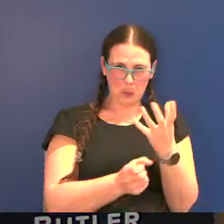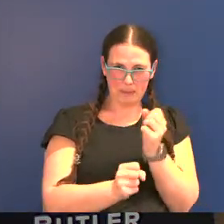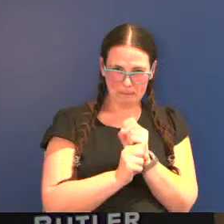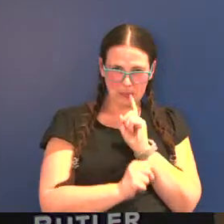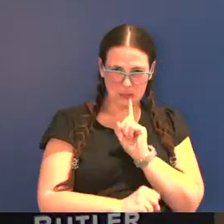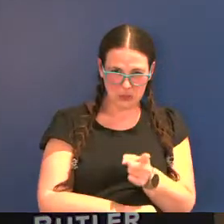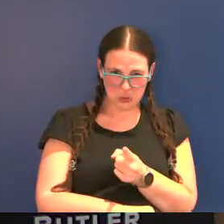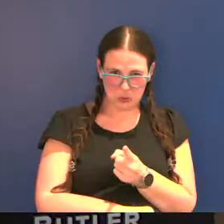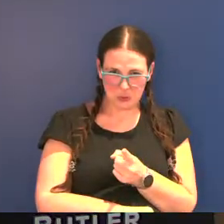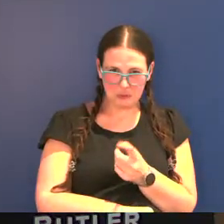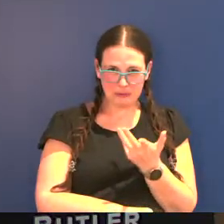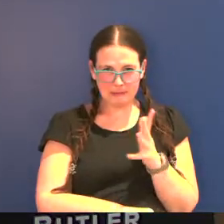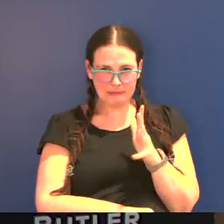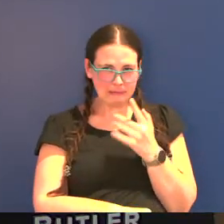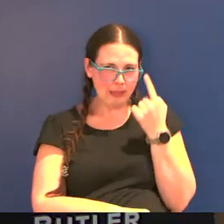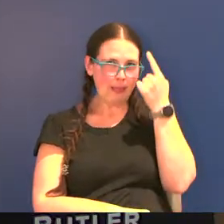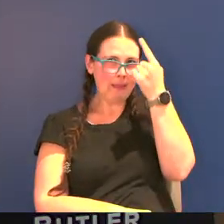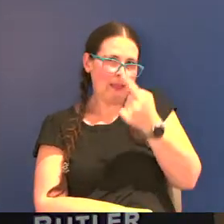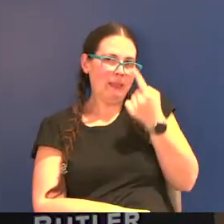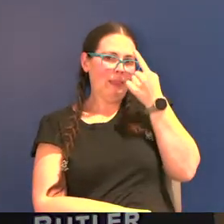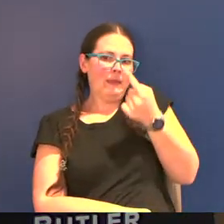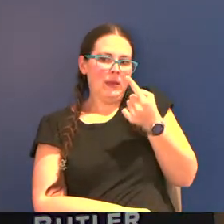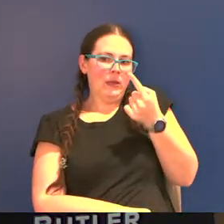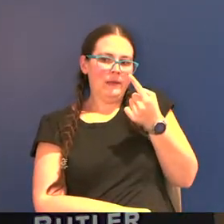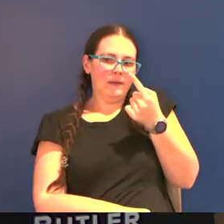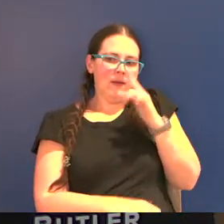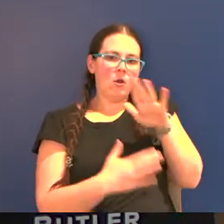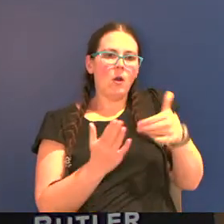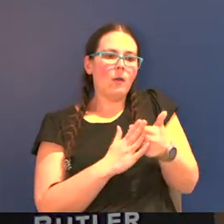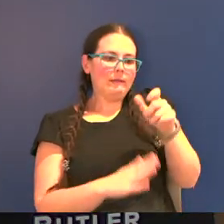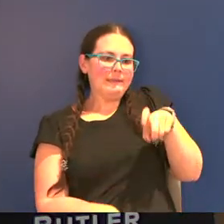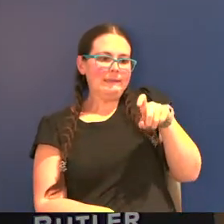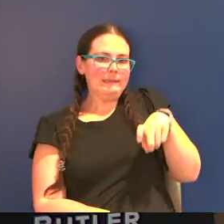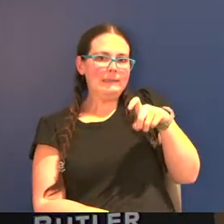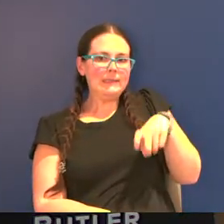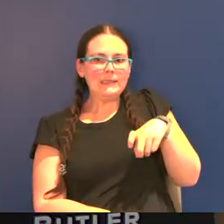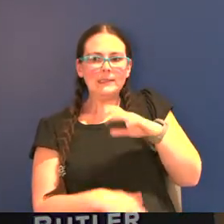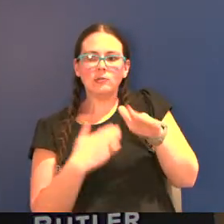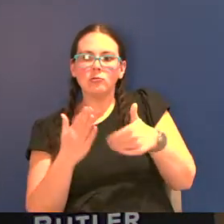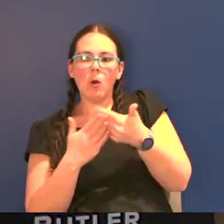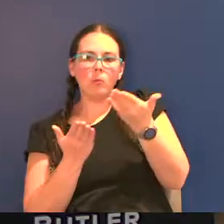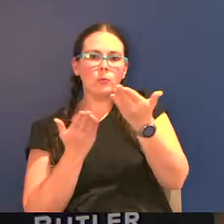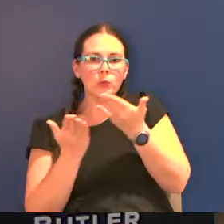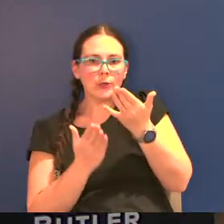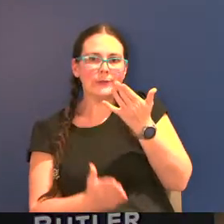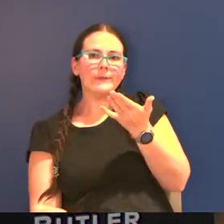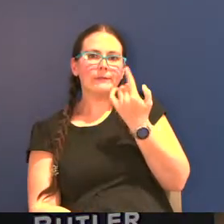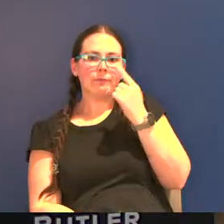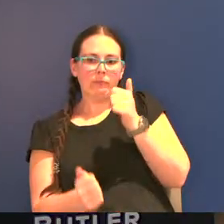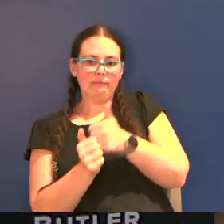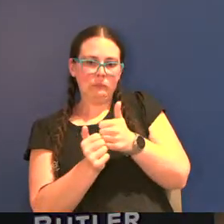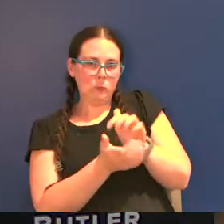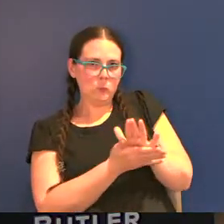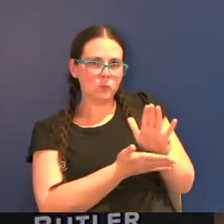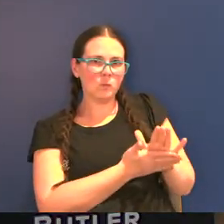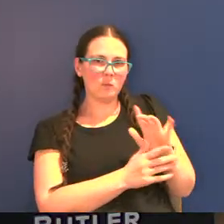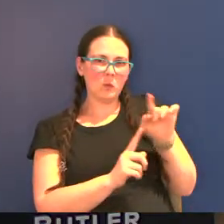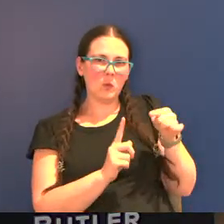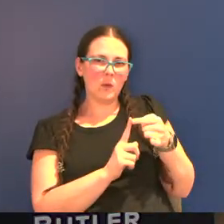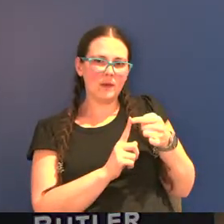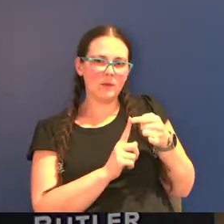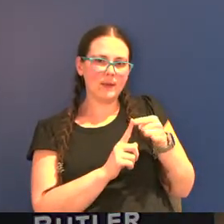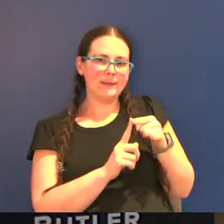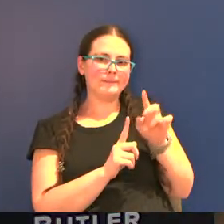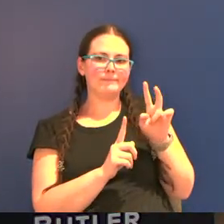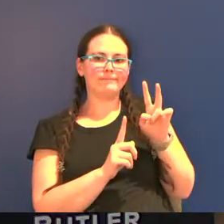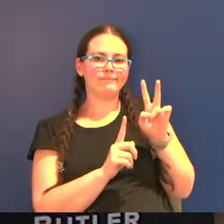kind of thinking through all of the needs that are being serviced when we